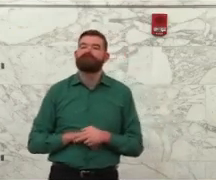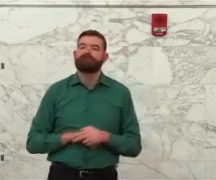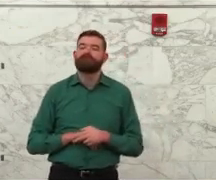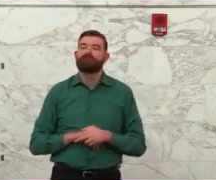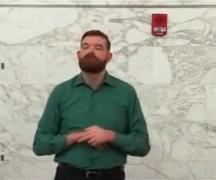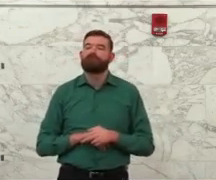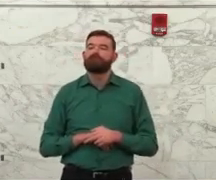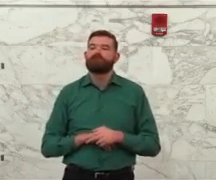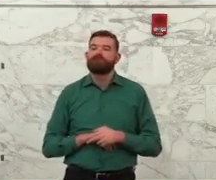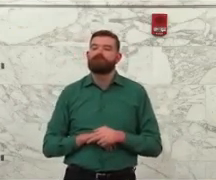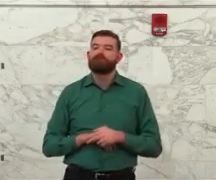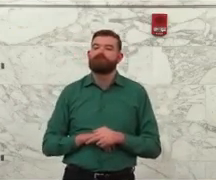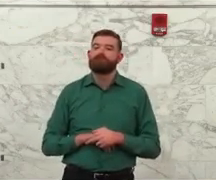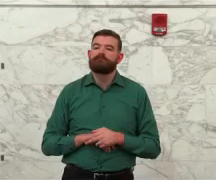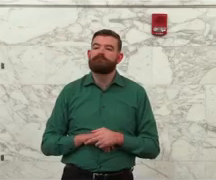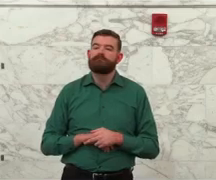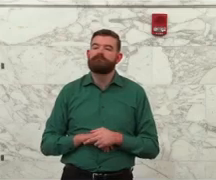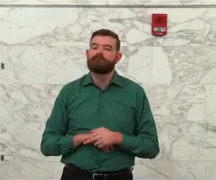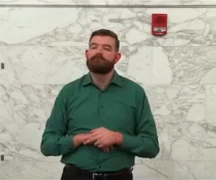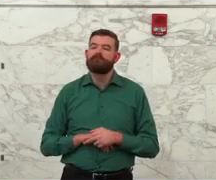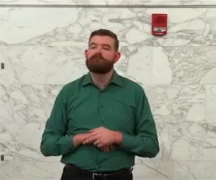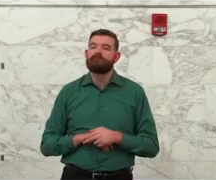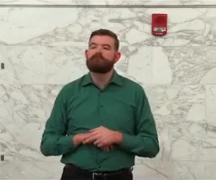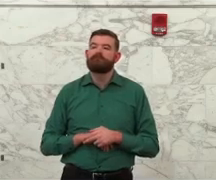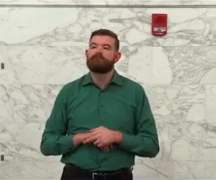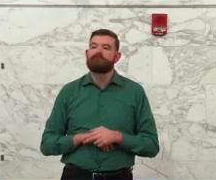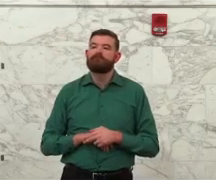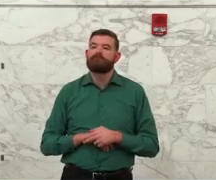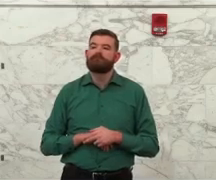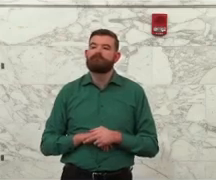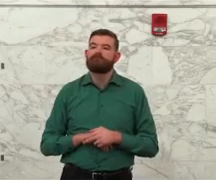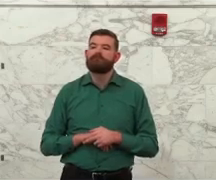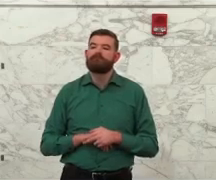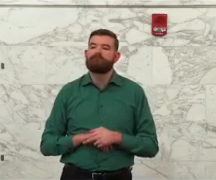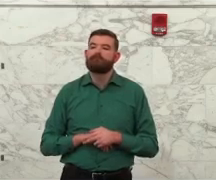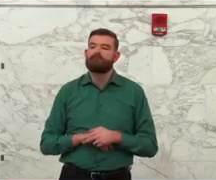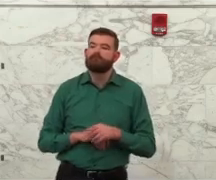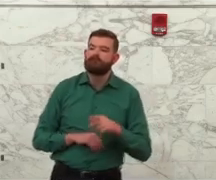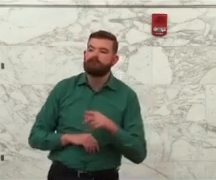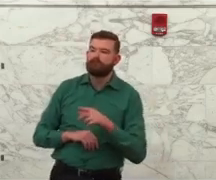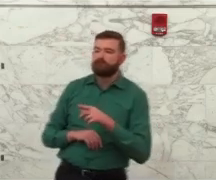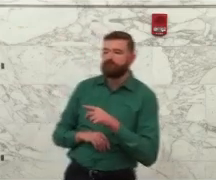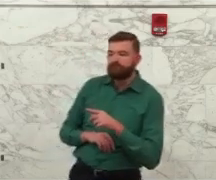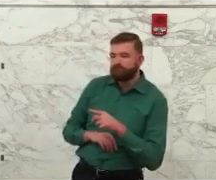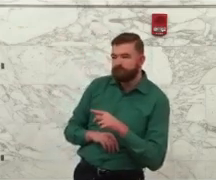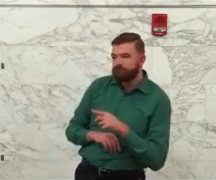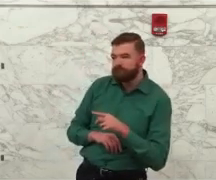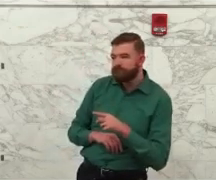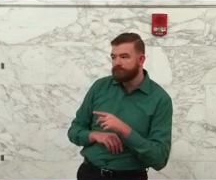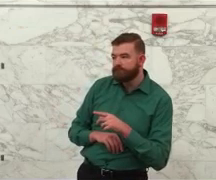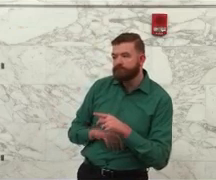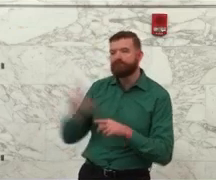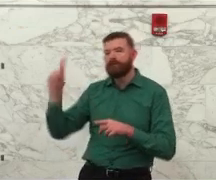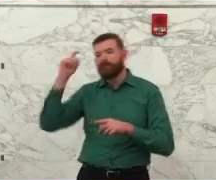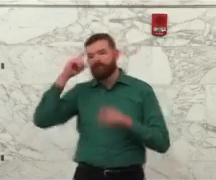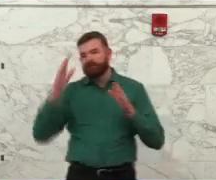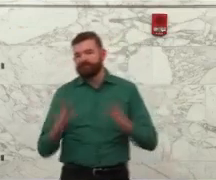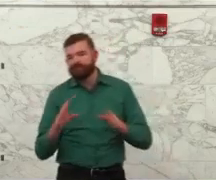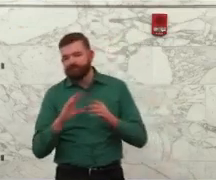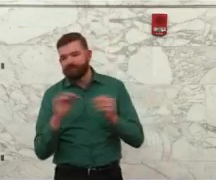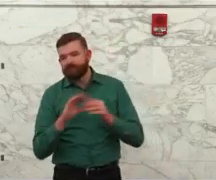that might have been the liquor store interest weighing in there. If you're in a liquor store, a grocery store, a pharmacy,